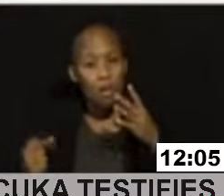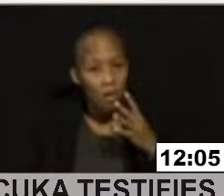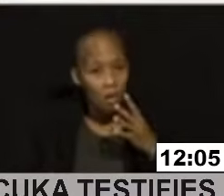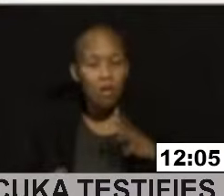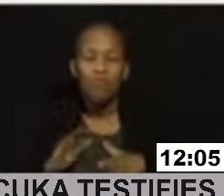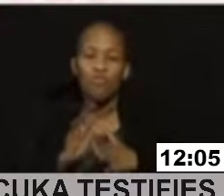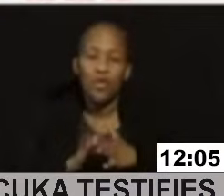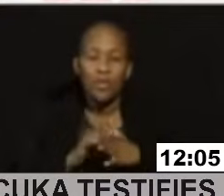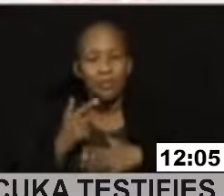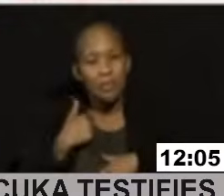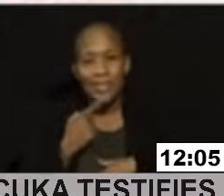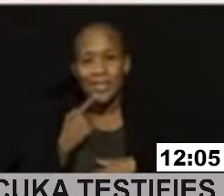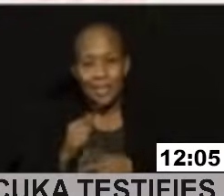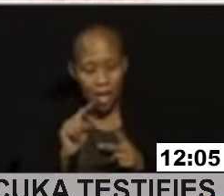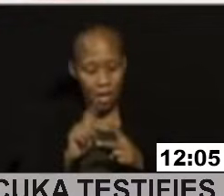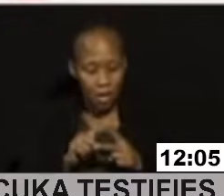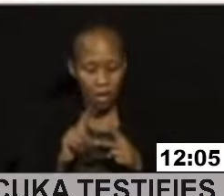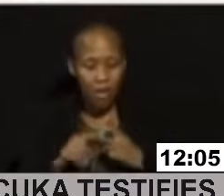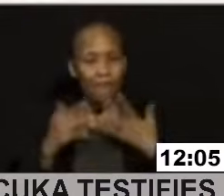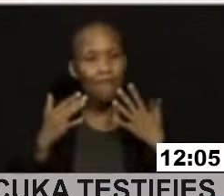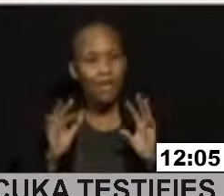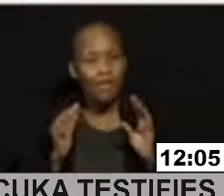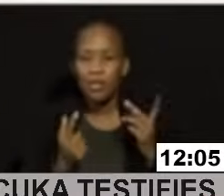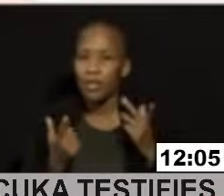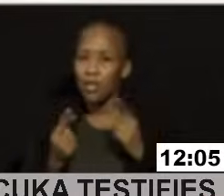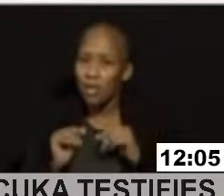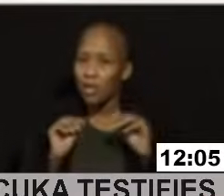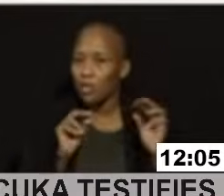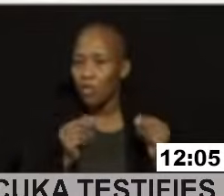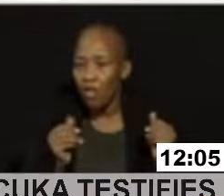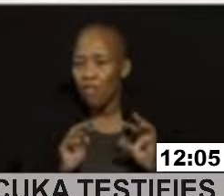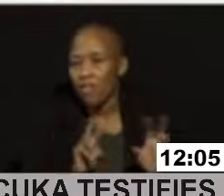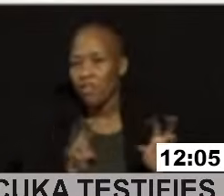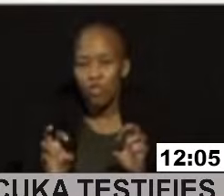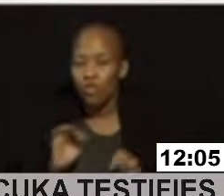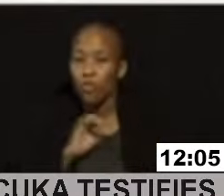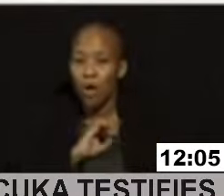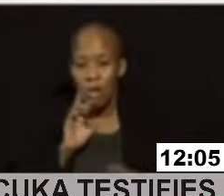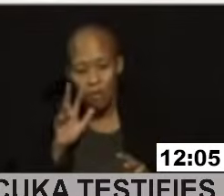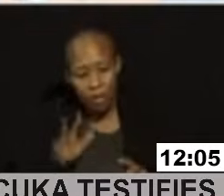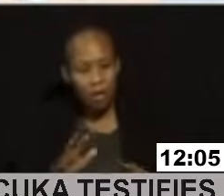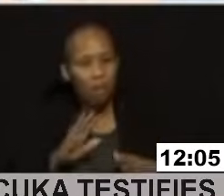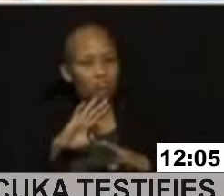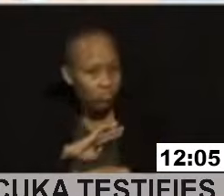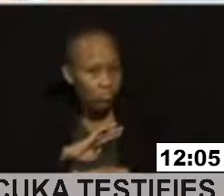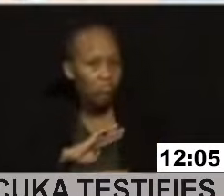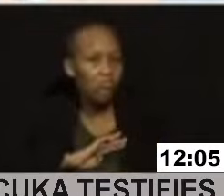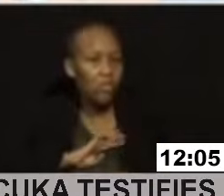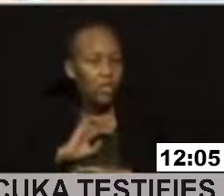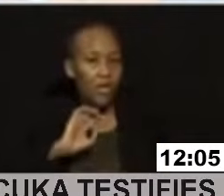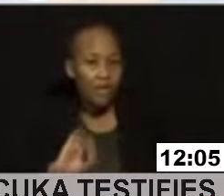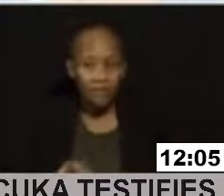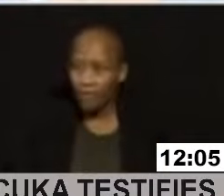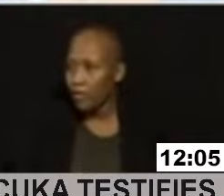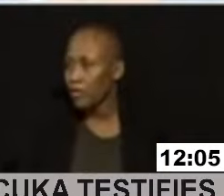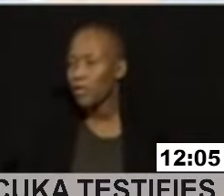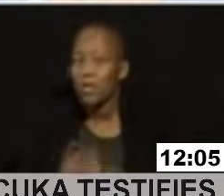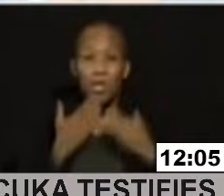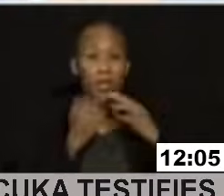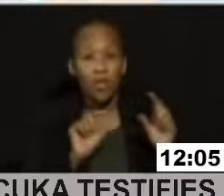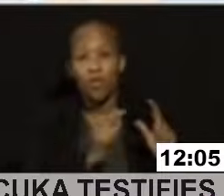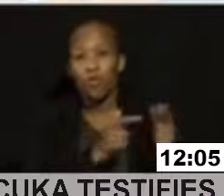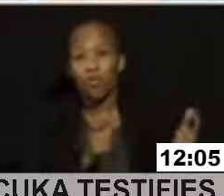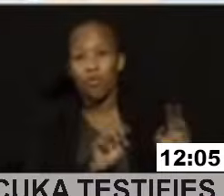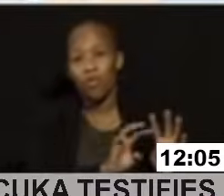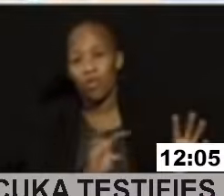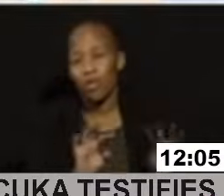with these issues, and I was satisfied that the matter had been attended. Thank you, Commissioners. Thanks.